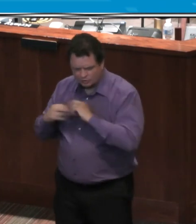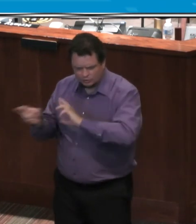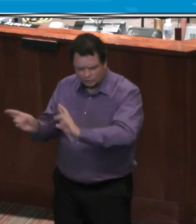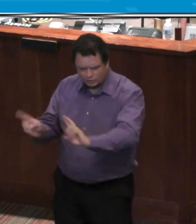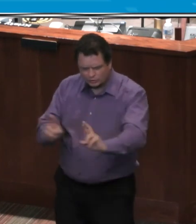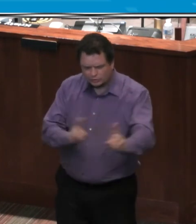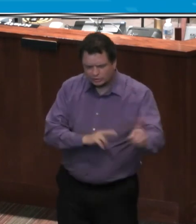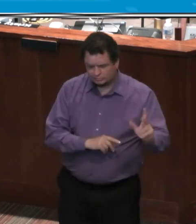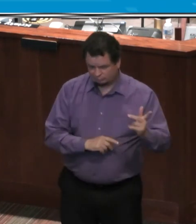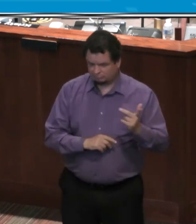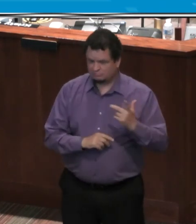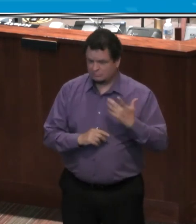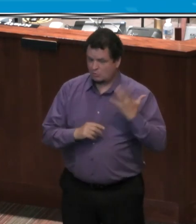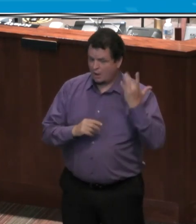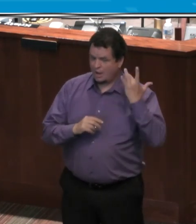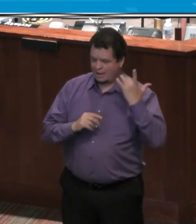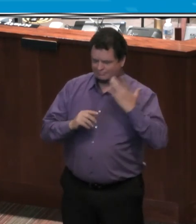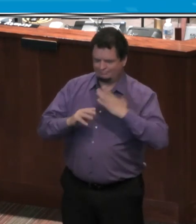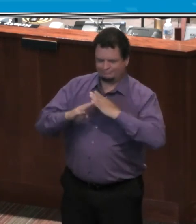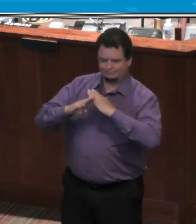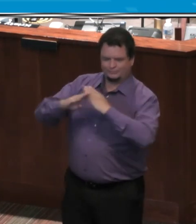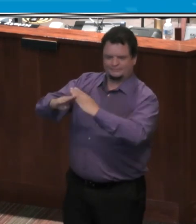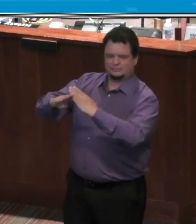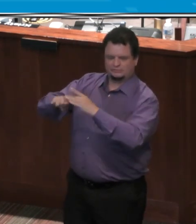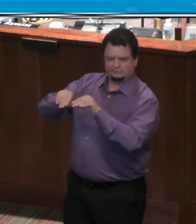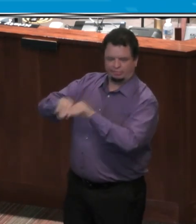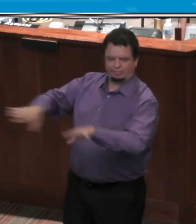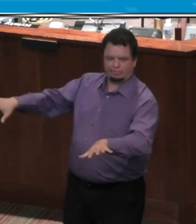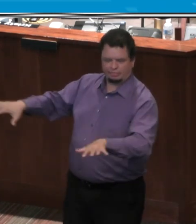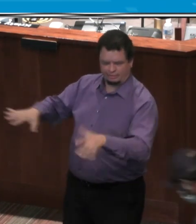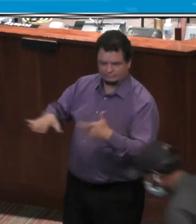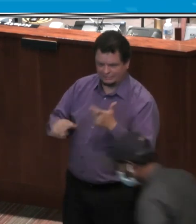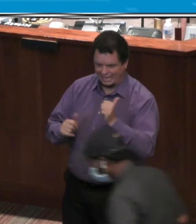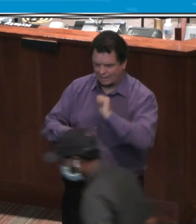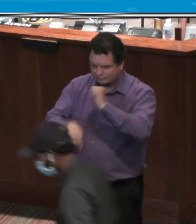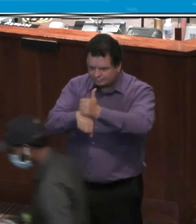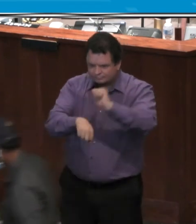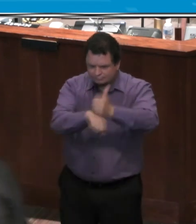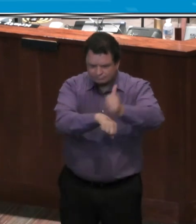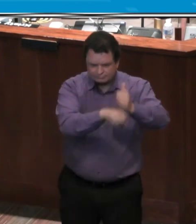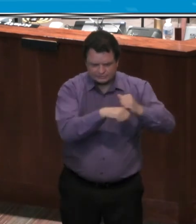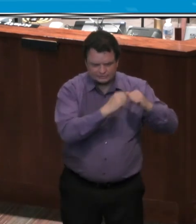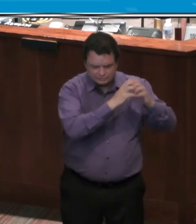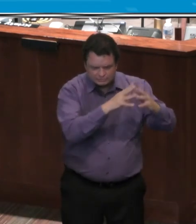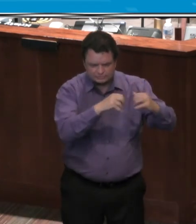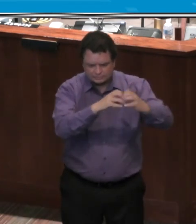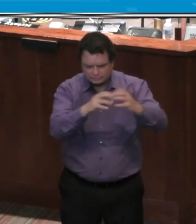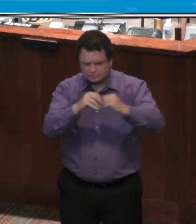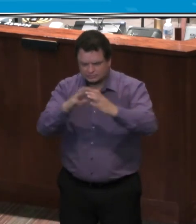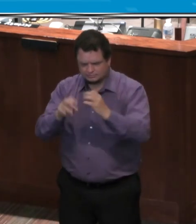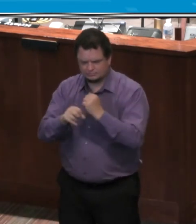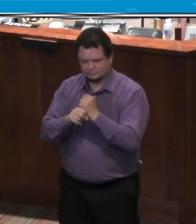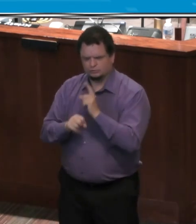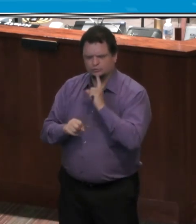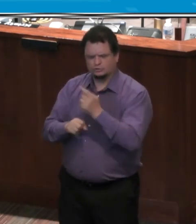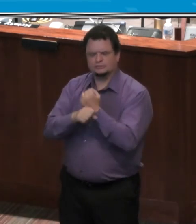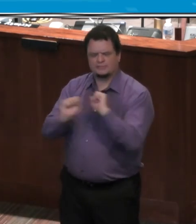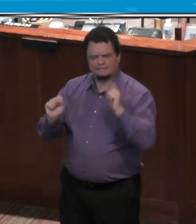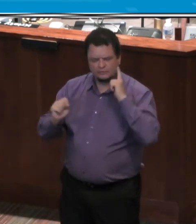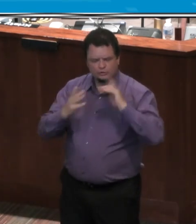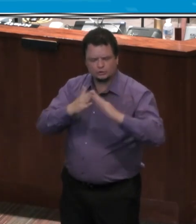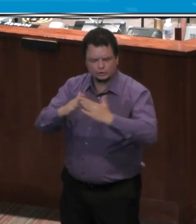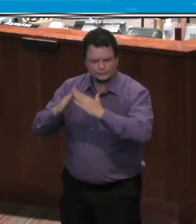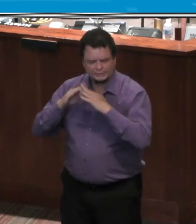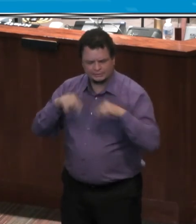measures, the stepped up efforts on, with our community, that they really deserve a